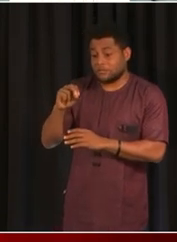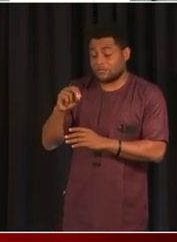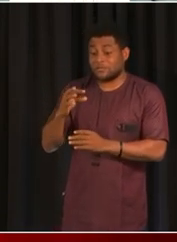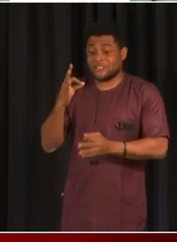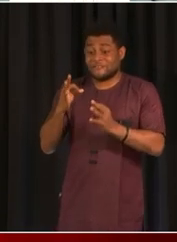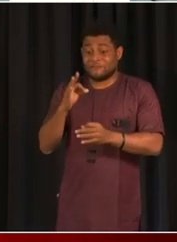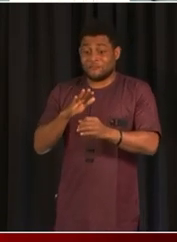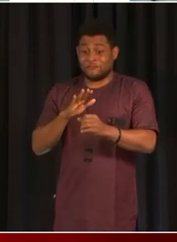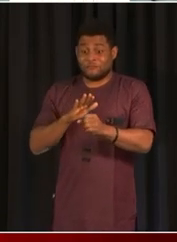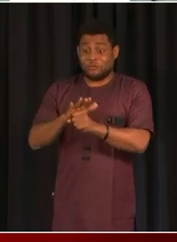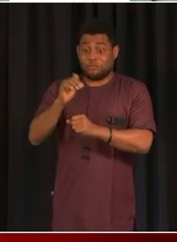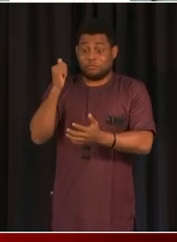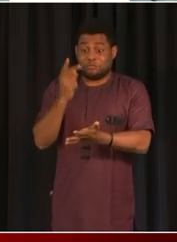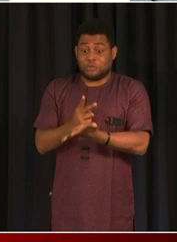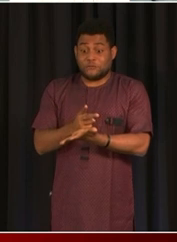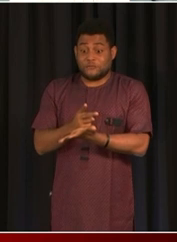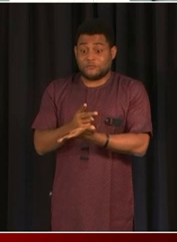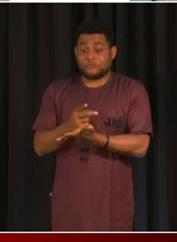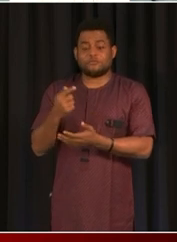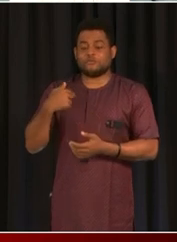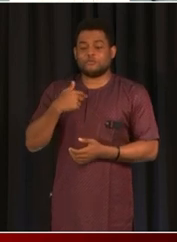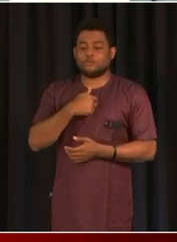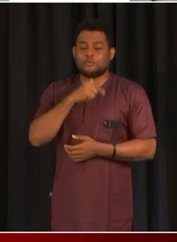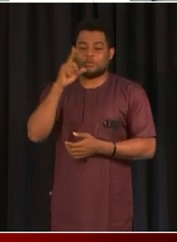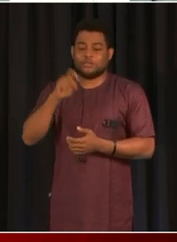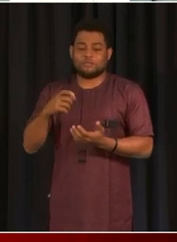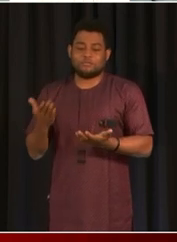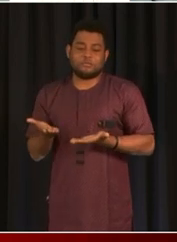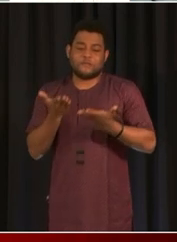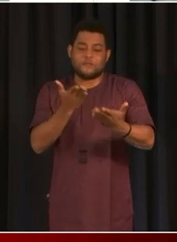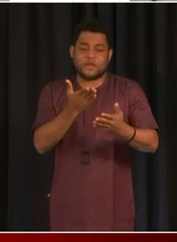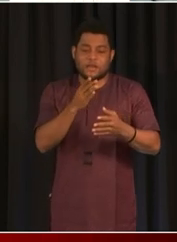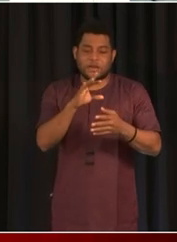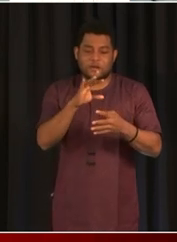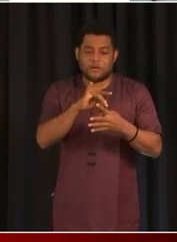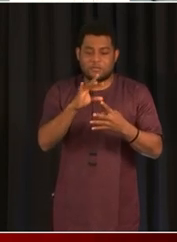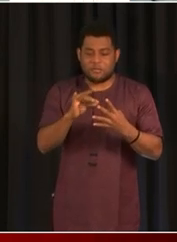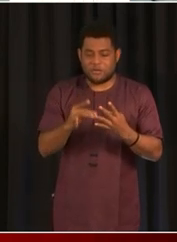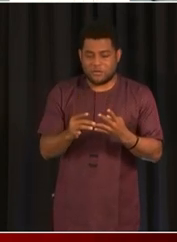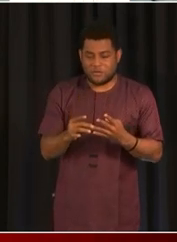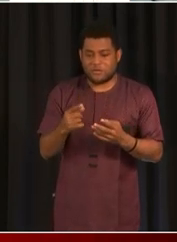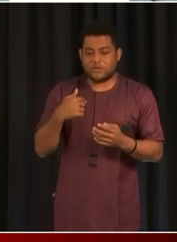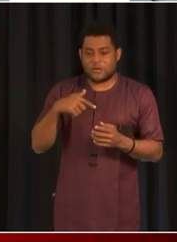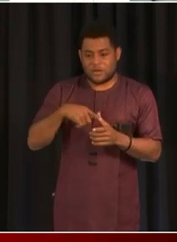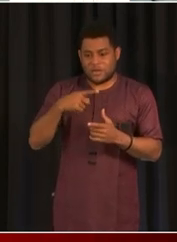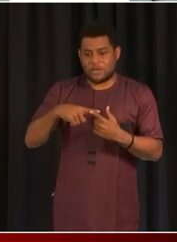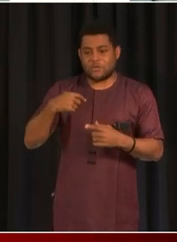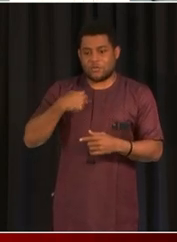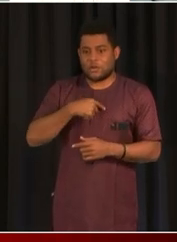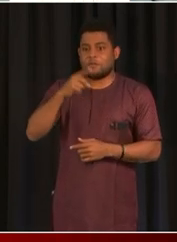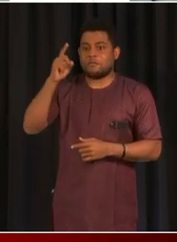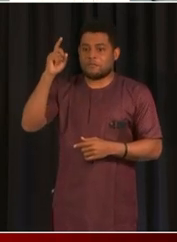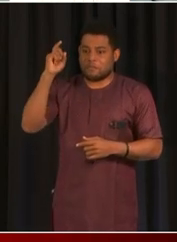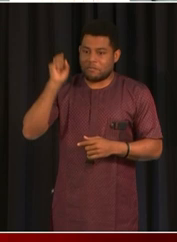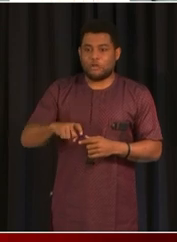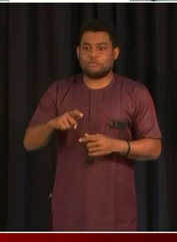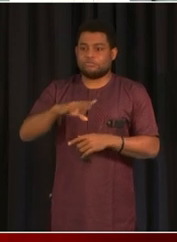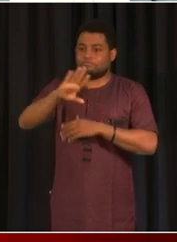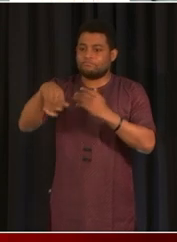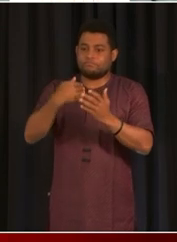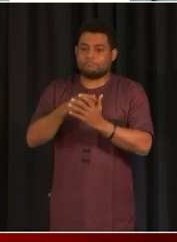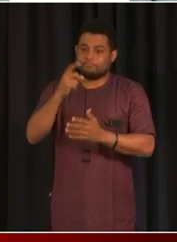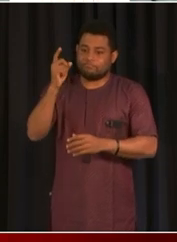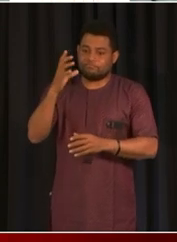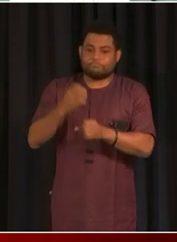an exemption other than for medical reasons or religious reasons. Okay, so for the employees who are